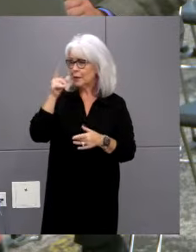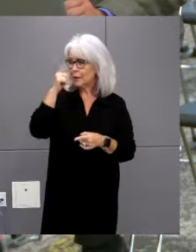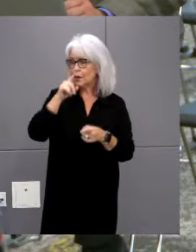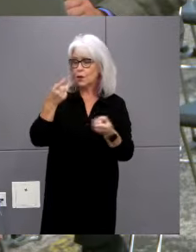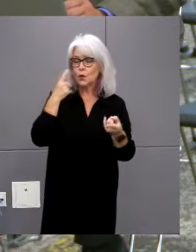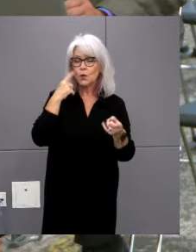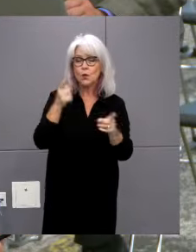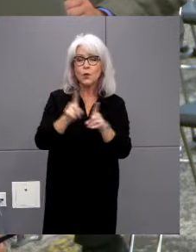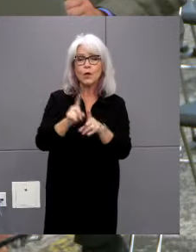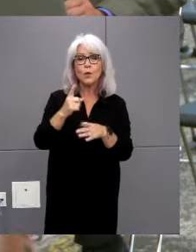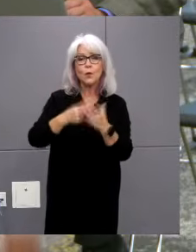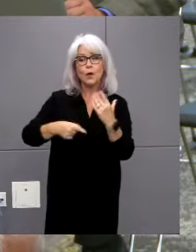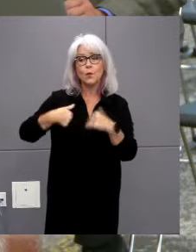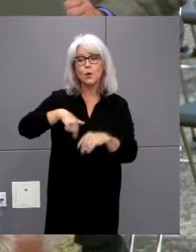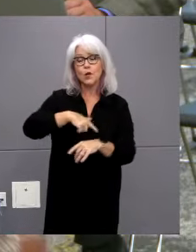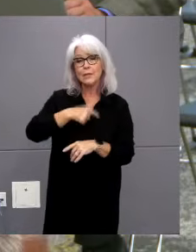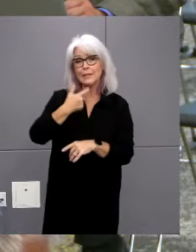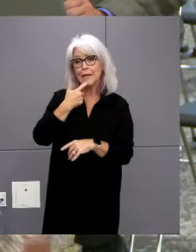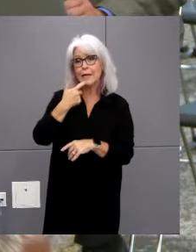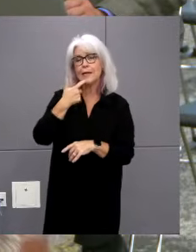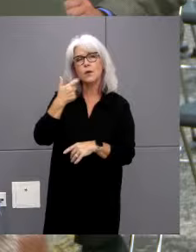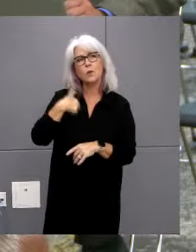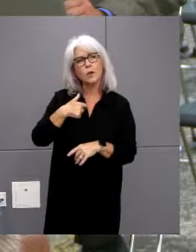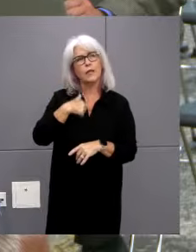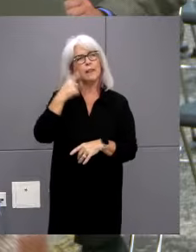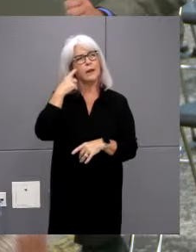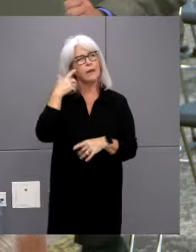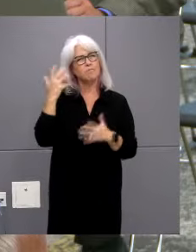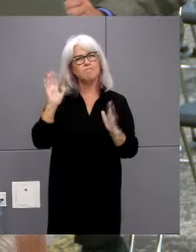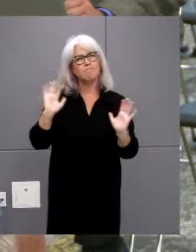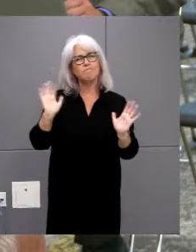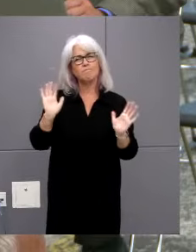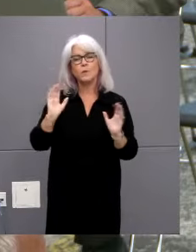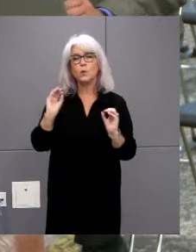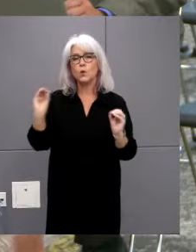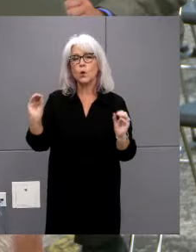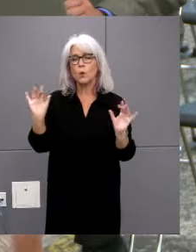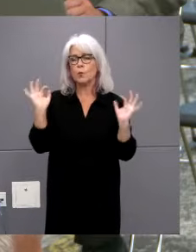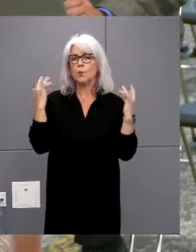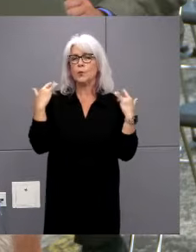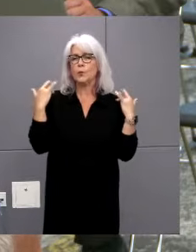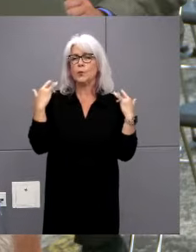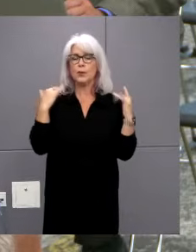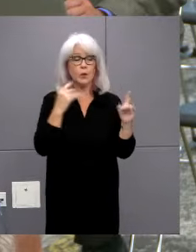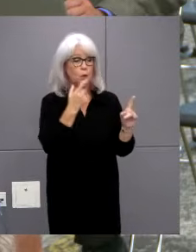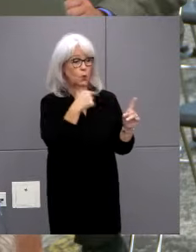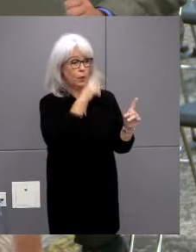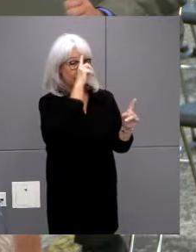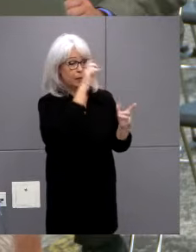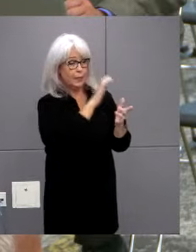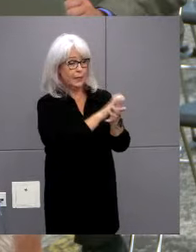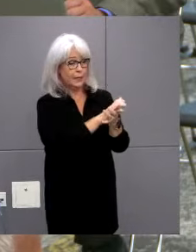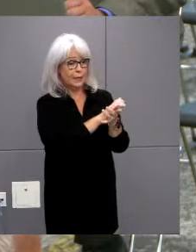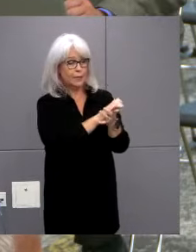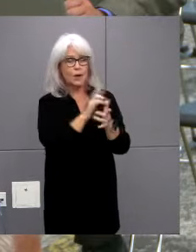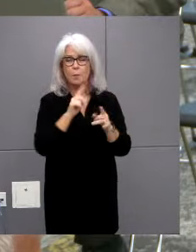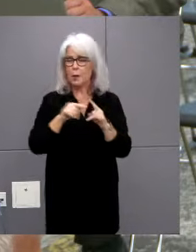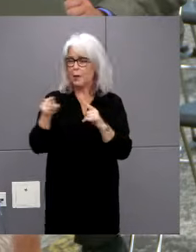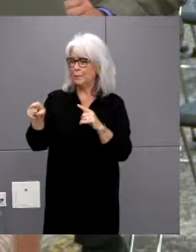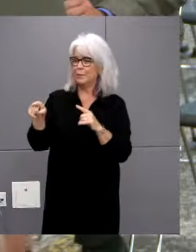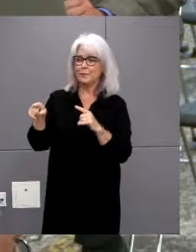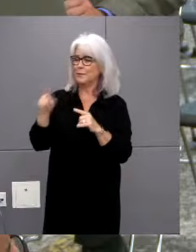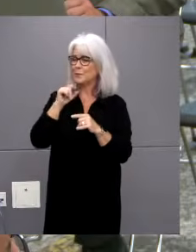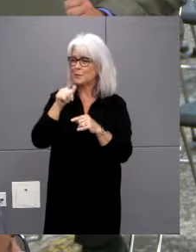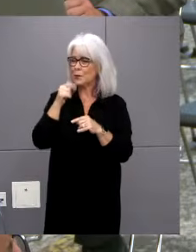saying, we view it very as though it's weightless. Whatever we believe, the other person says something that's weightless, but the important thing